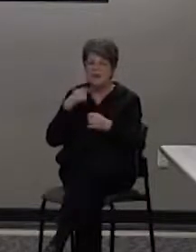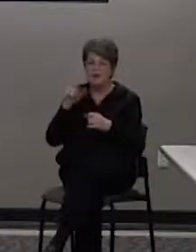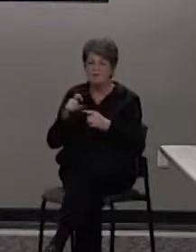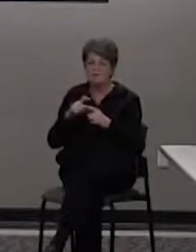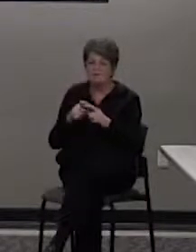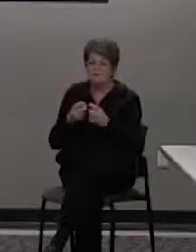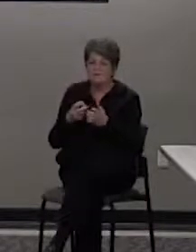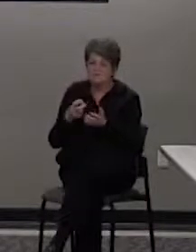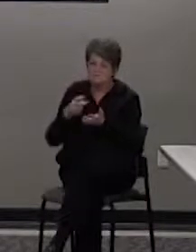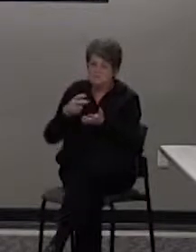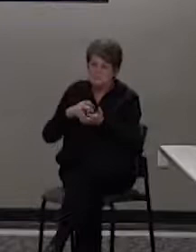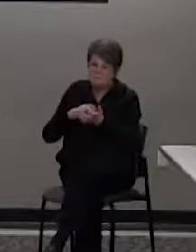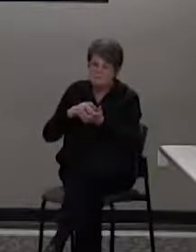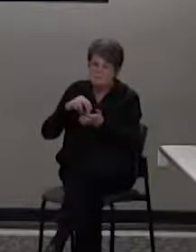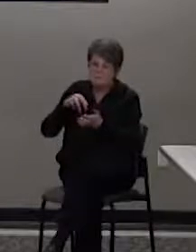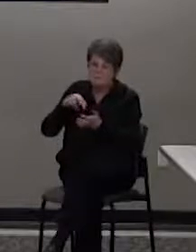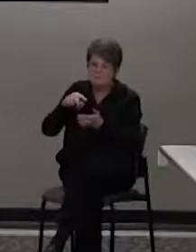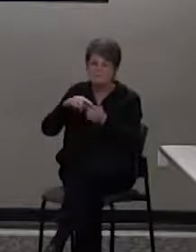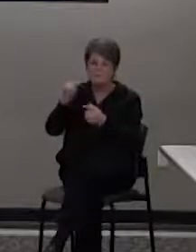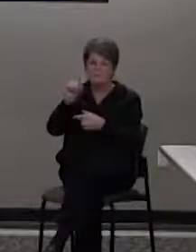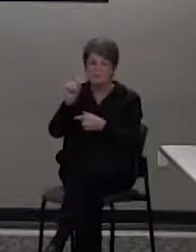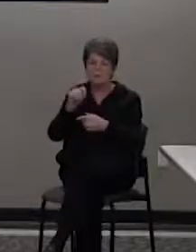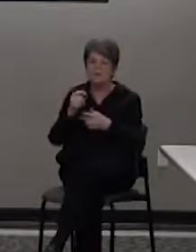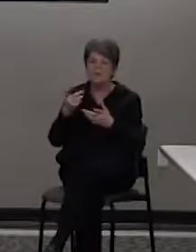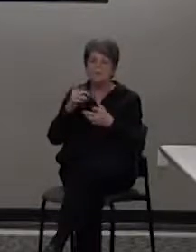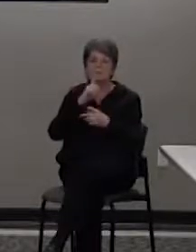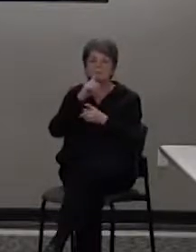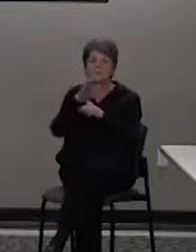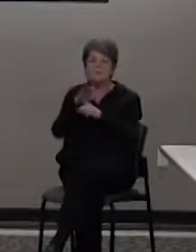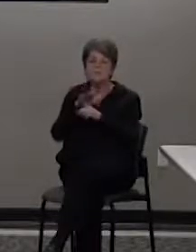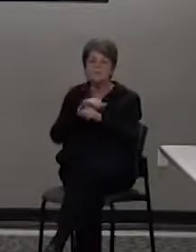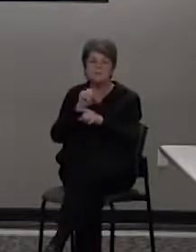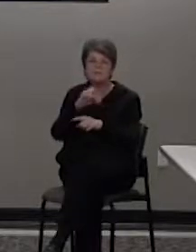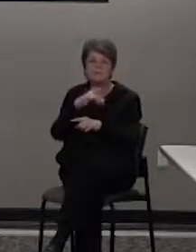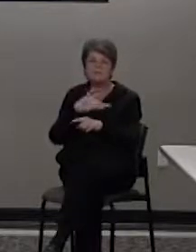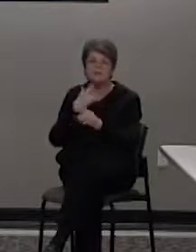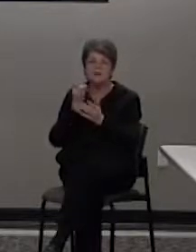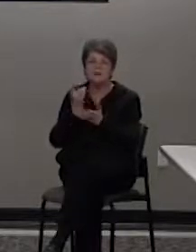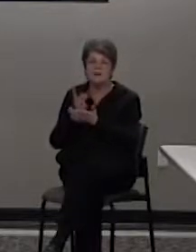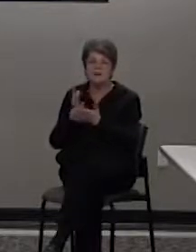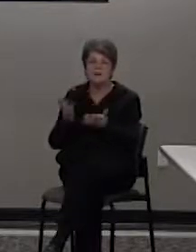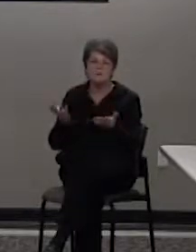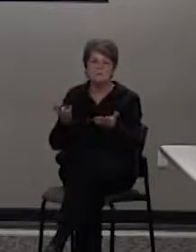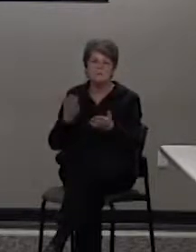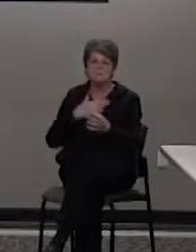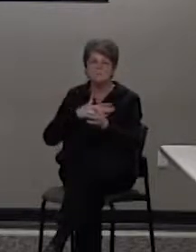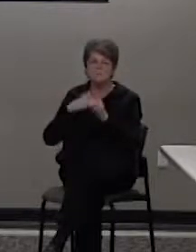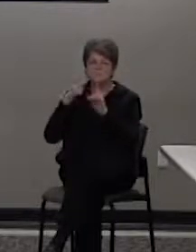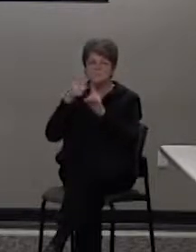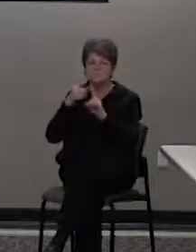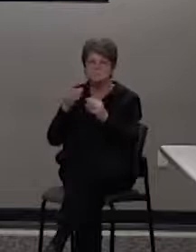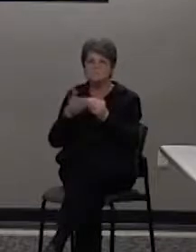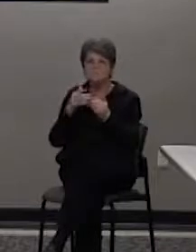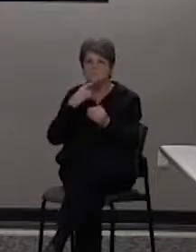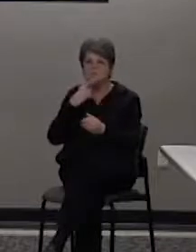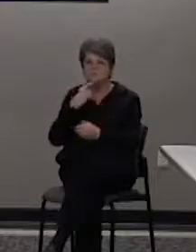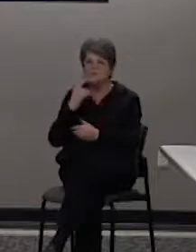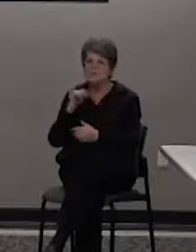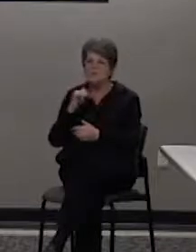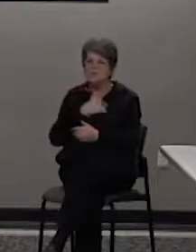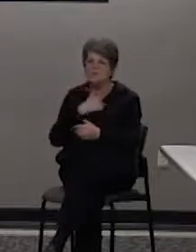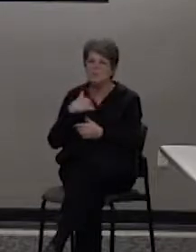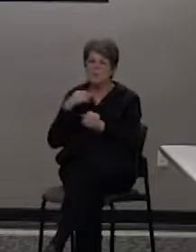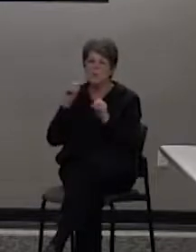to my bathroom. It happens glacially slow, and so you don't feel it. My point is, it's easy to say, oh, well, we're